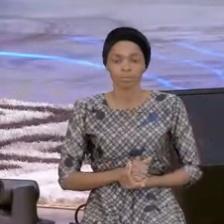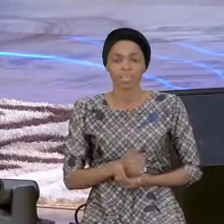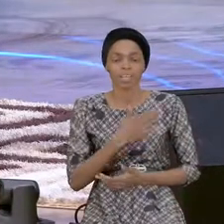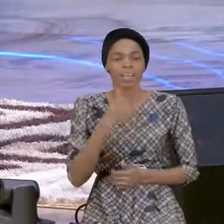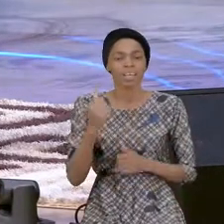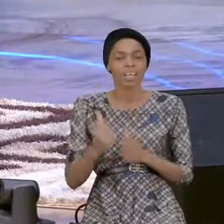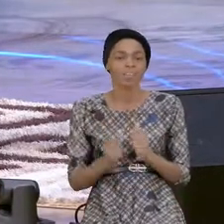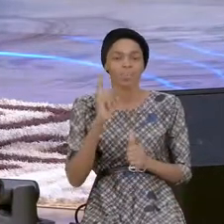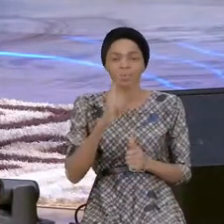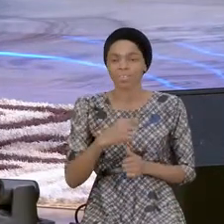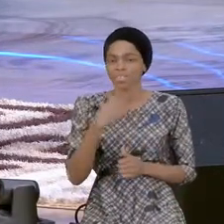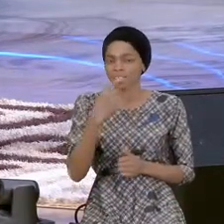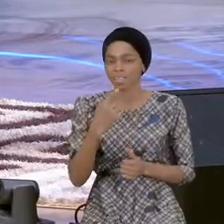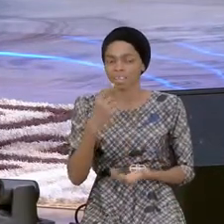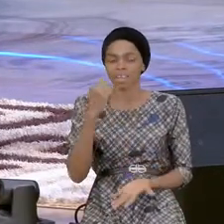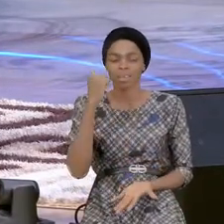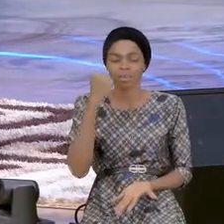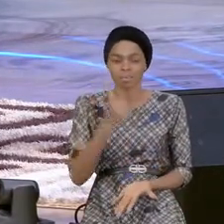And everybody said, Amen.